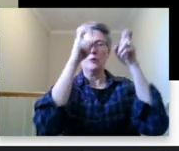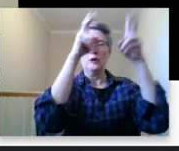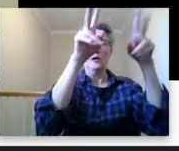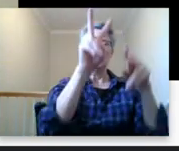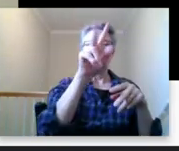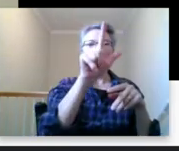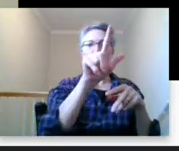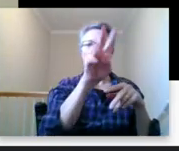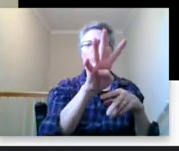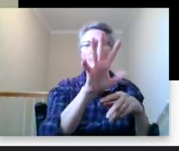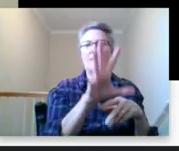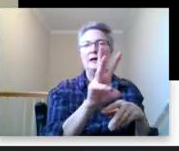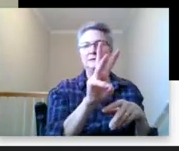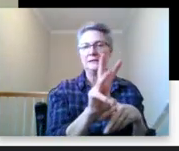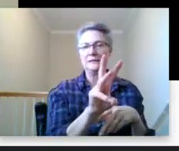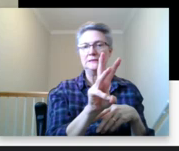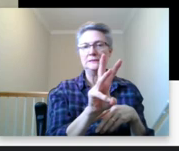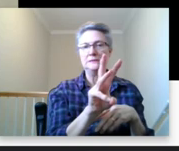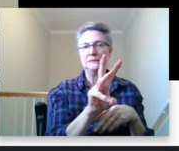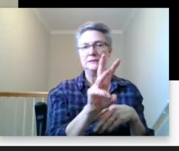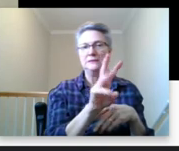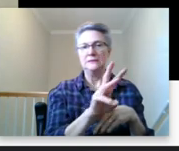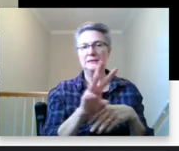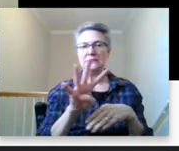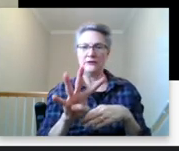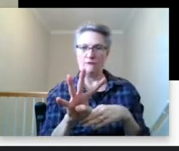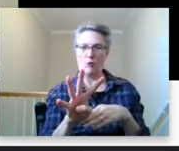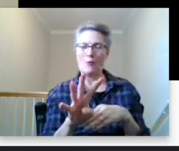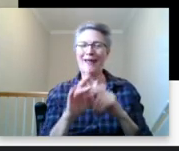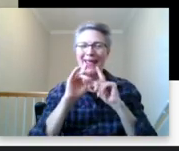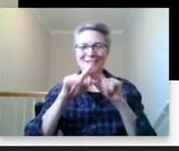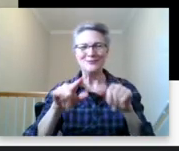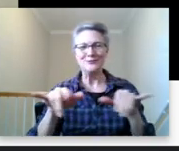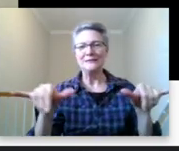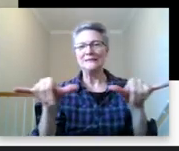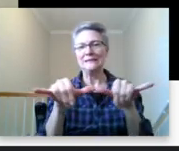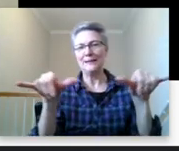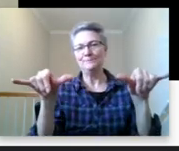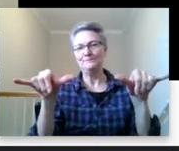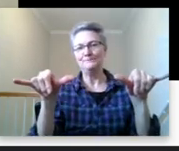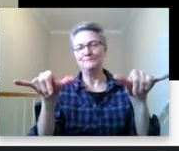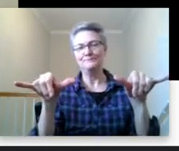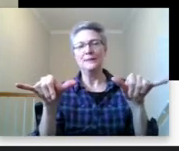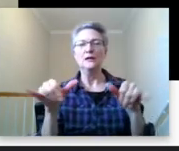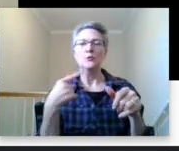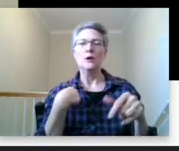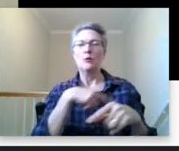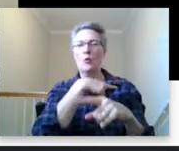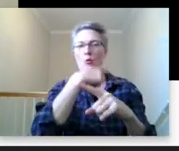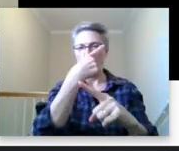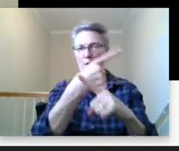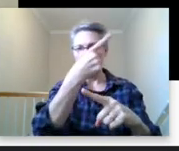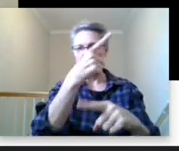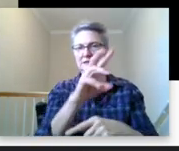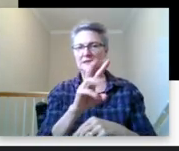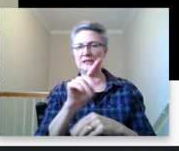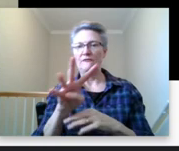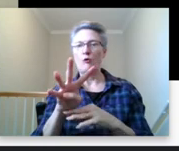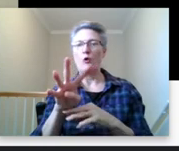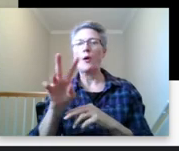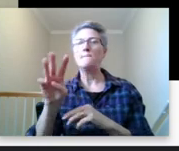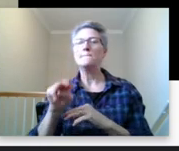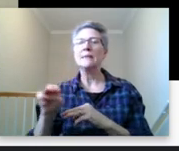2, 3, 4, 5, 6. And look at that, it checks out. So we were correct. 64 meters is